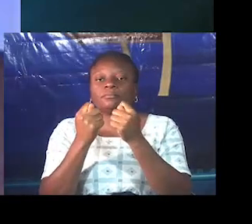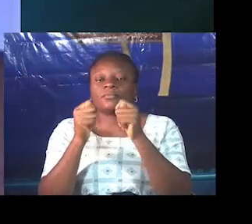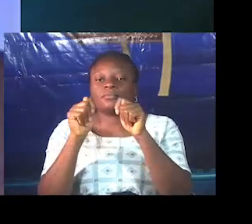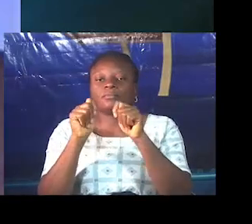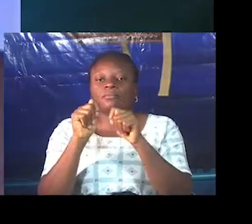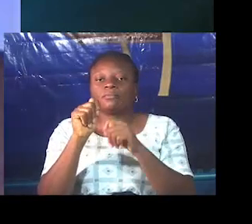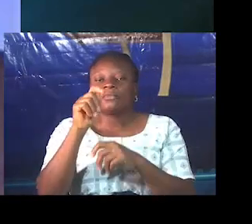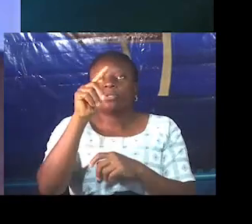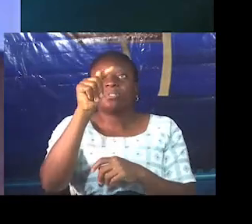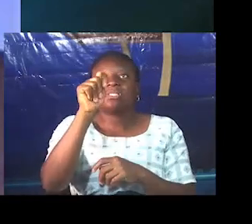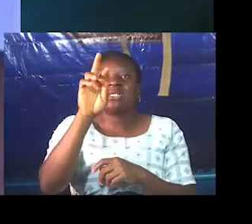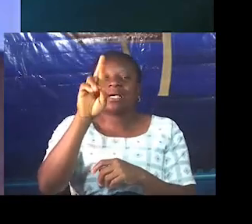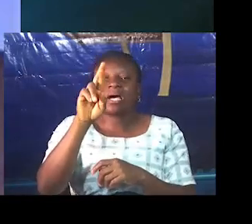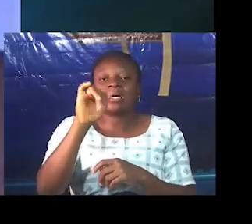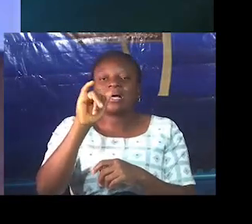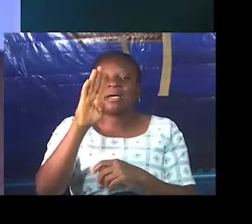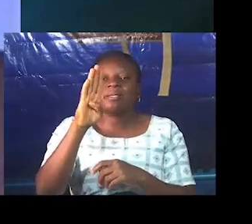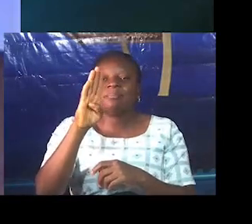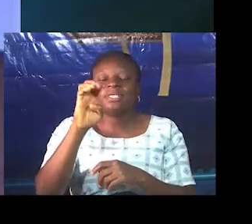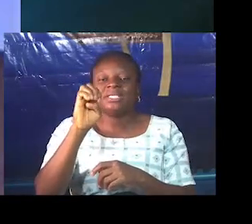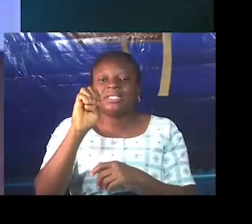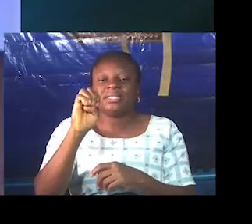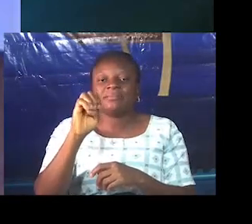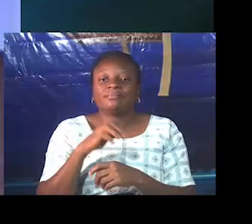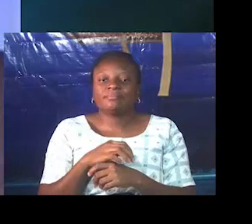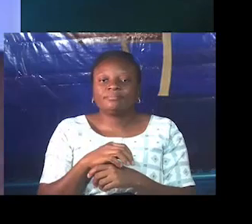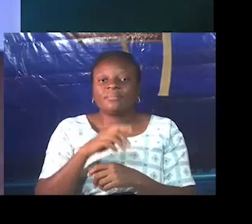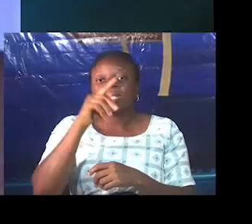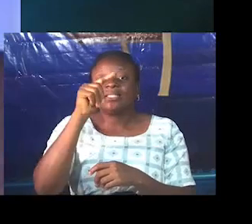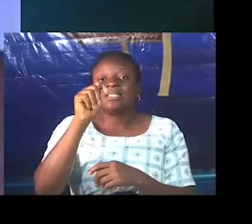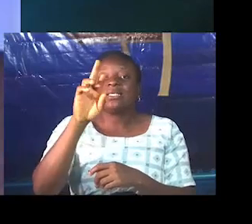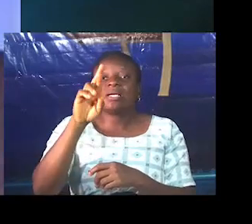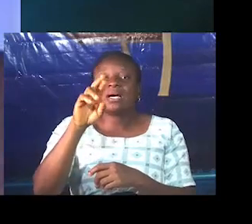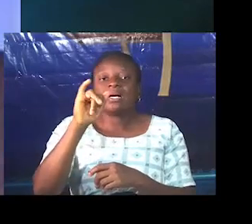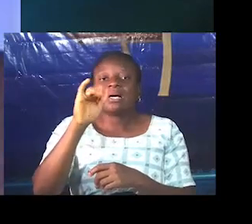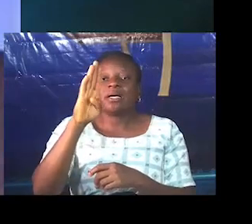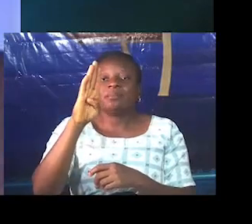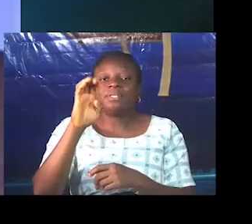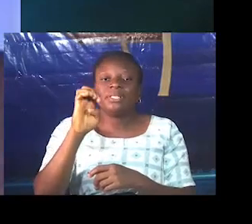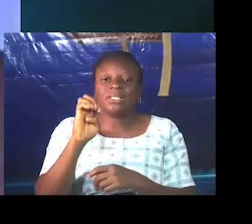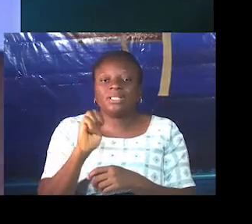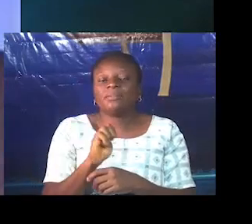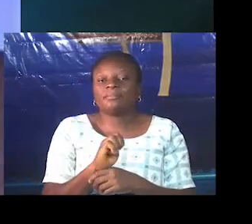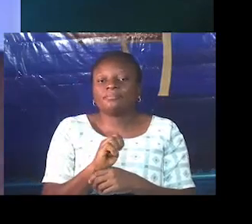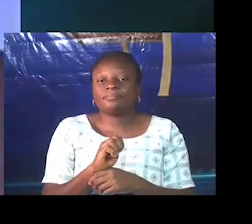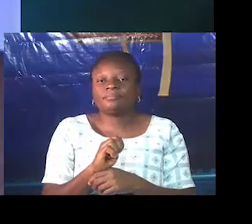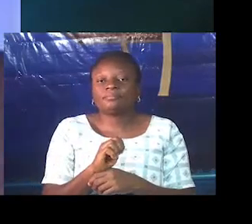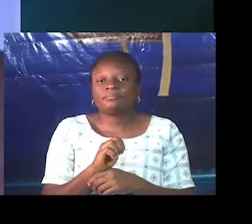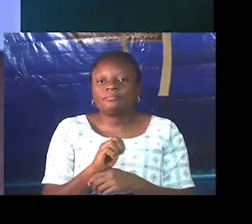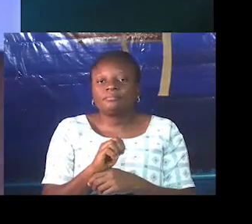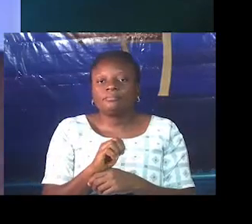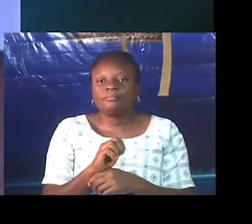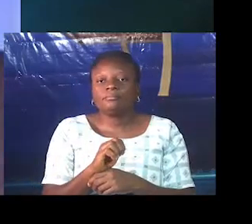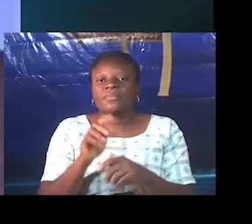right and trying constantly to be more and more like Christ. Yes. Who created this new life within you. Yes.